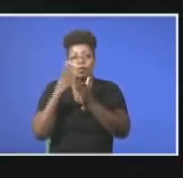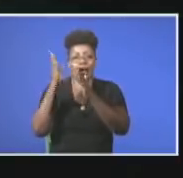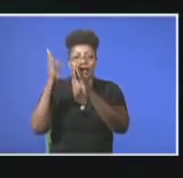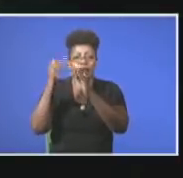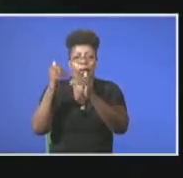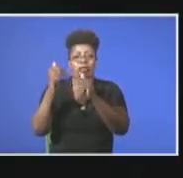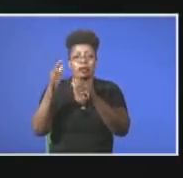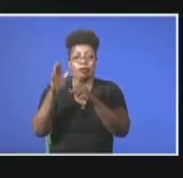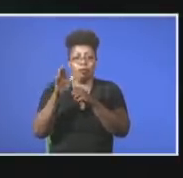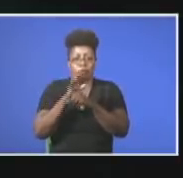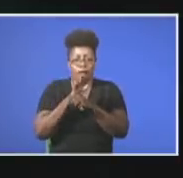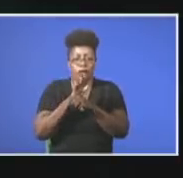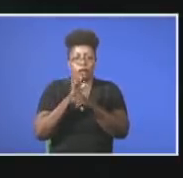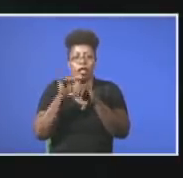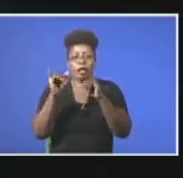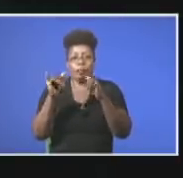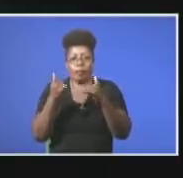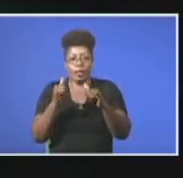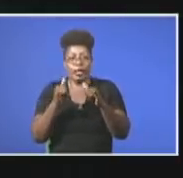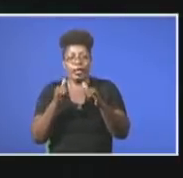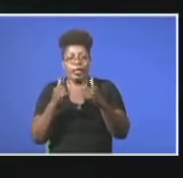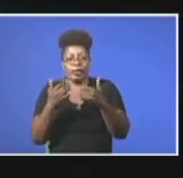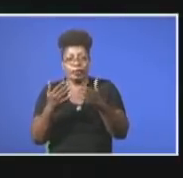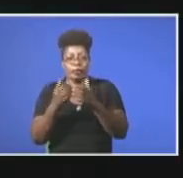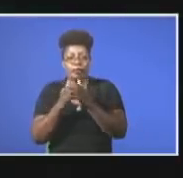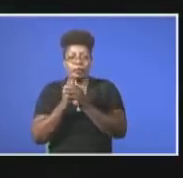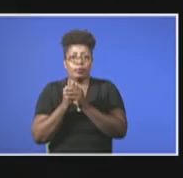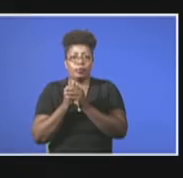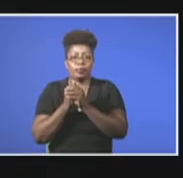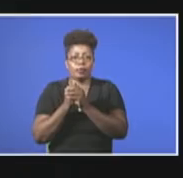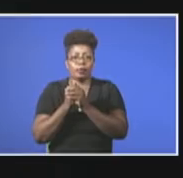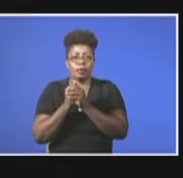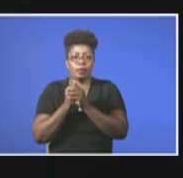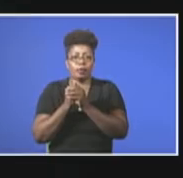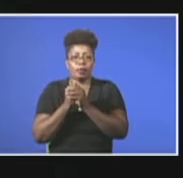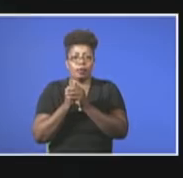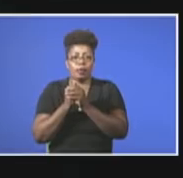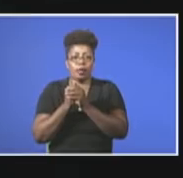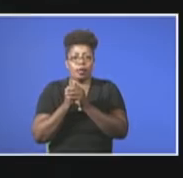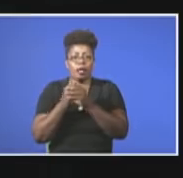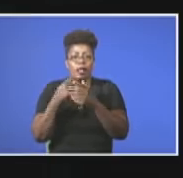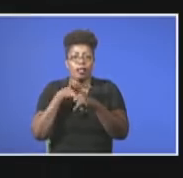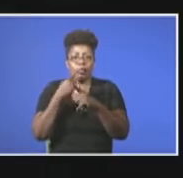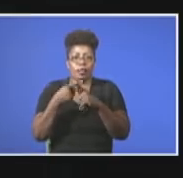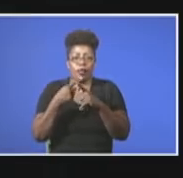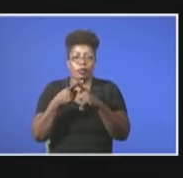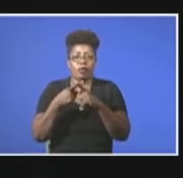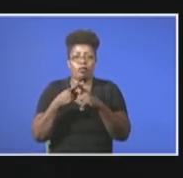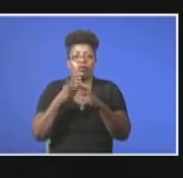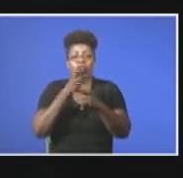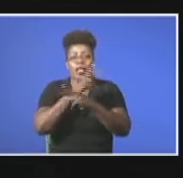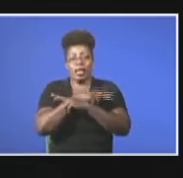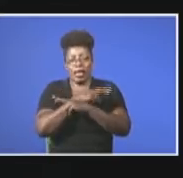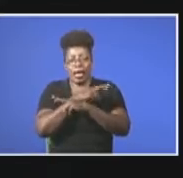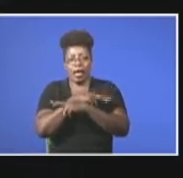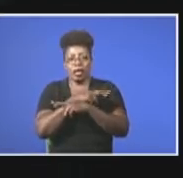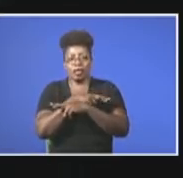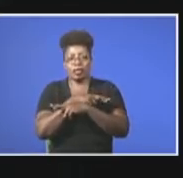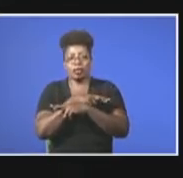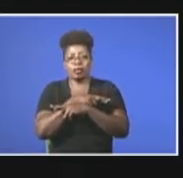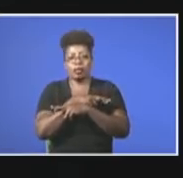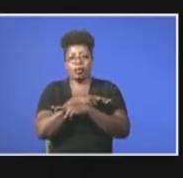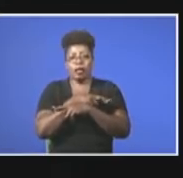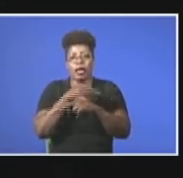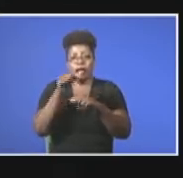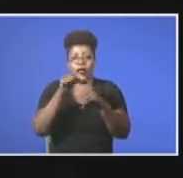full playoff mode. We can have a hard practice this coming Thursday, then we can relax Thursday evening, have a nice social with the team, and then